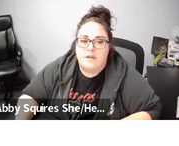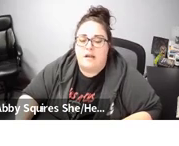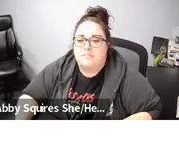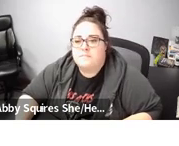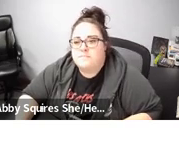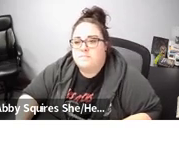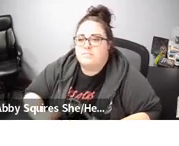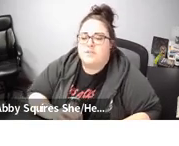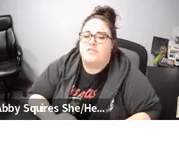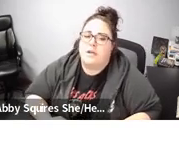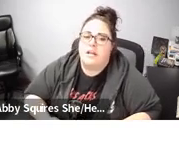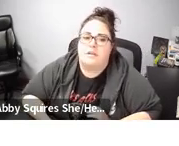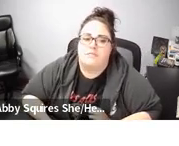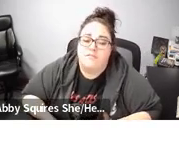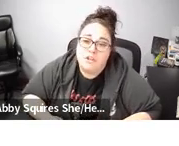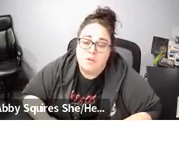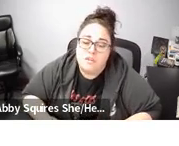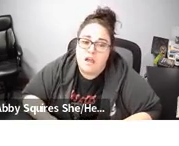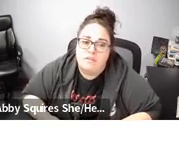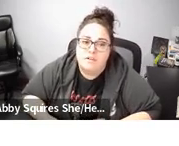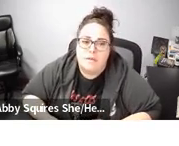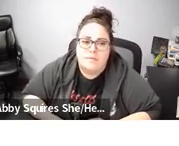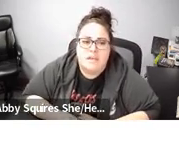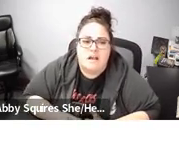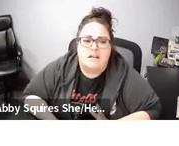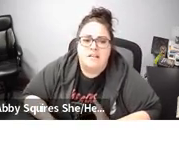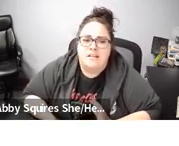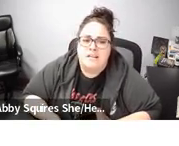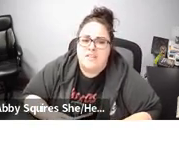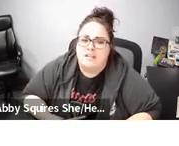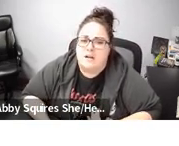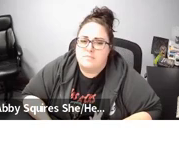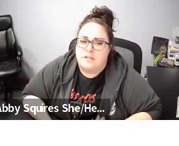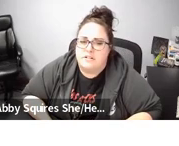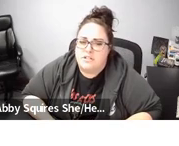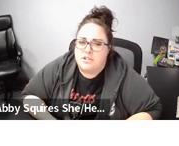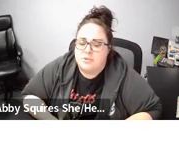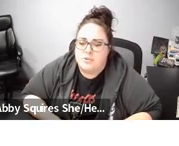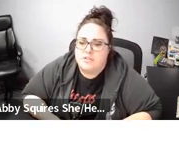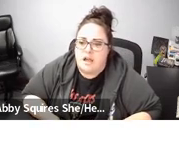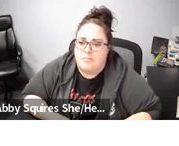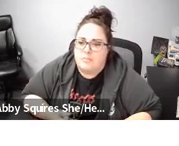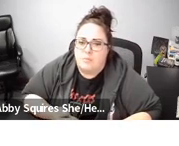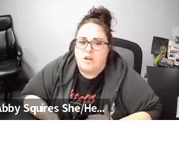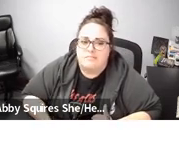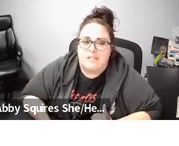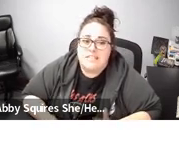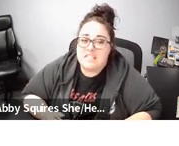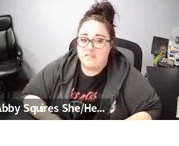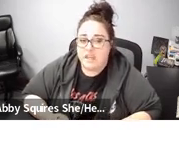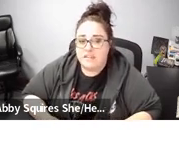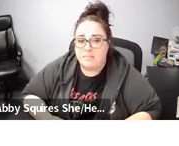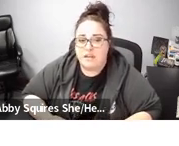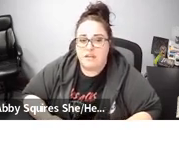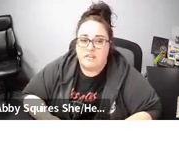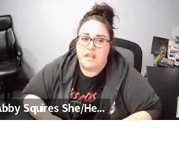if some of you might not be familiar with remapping, that allows players to choose what